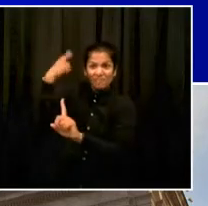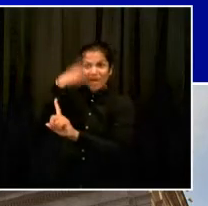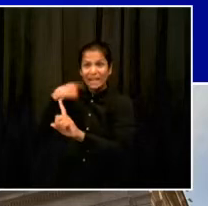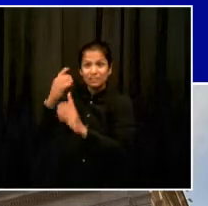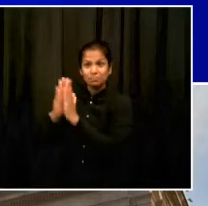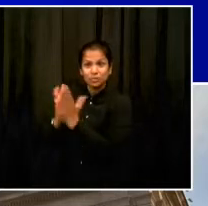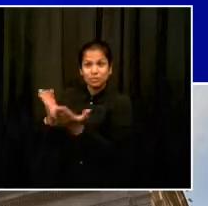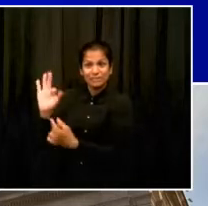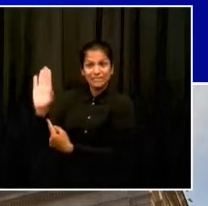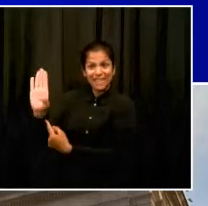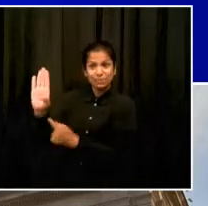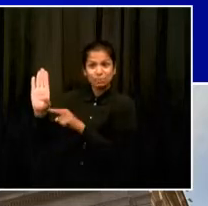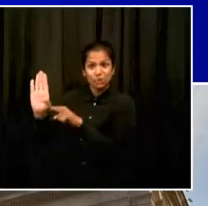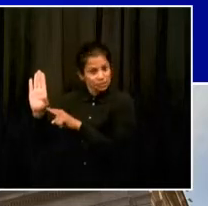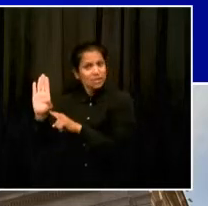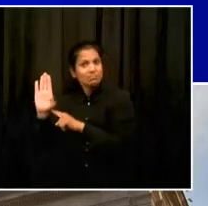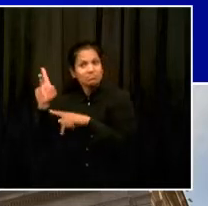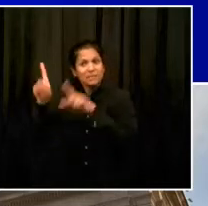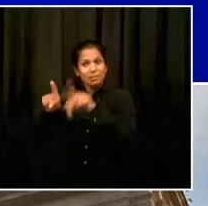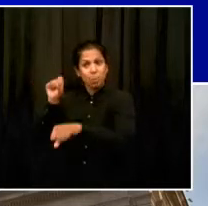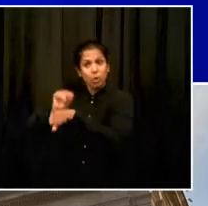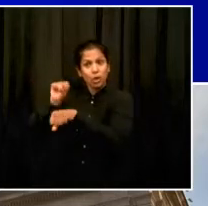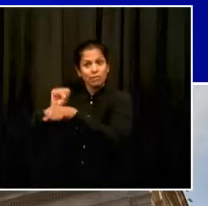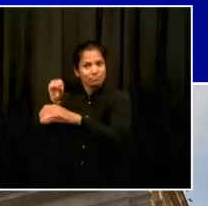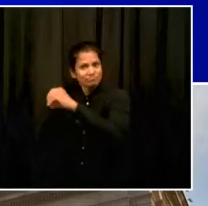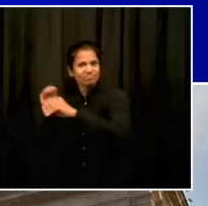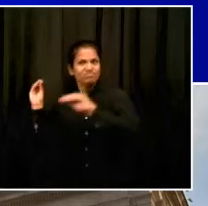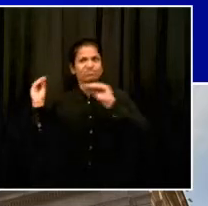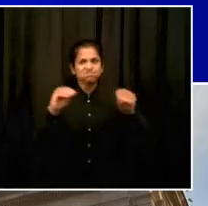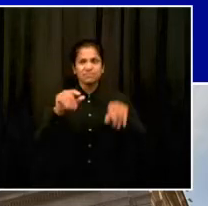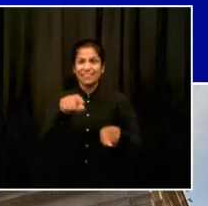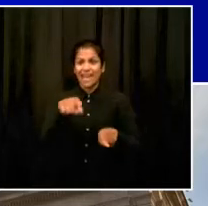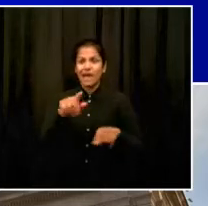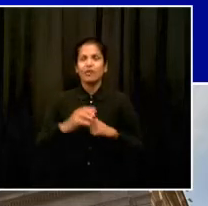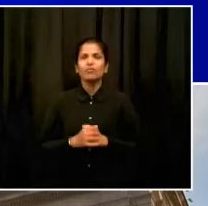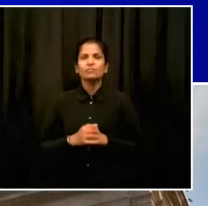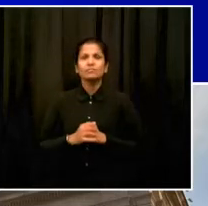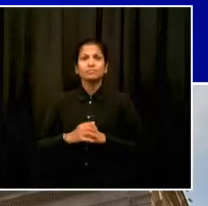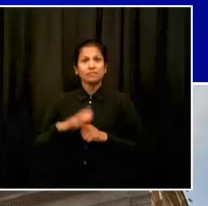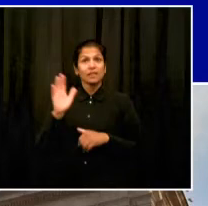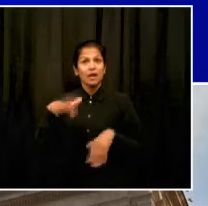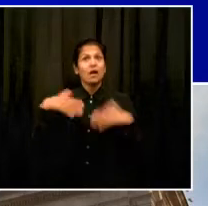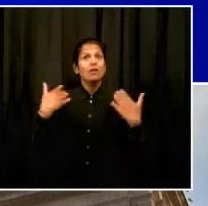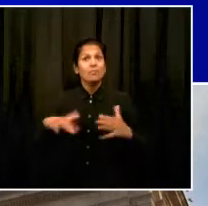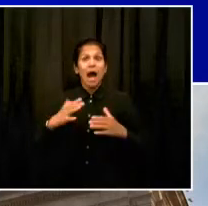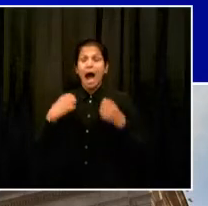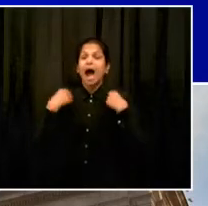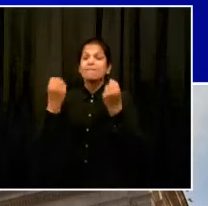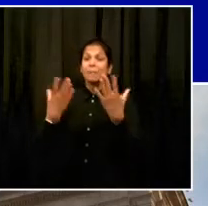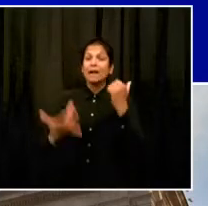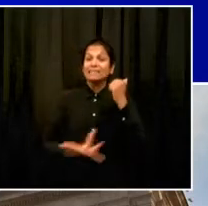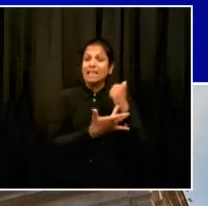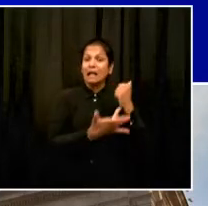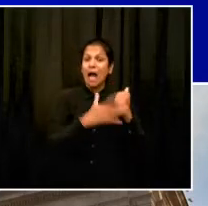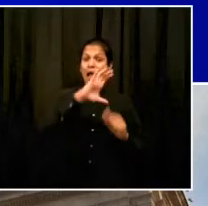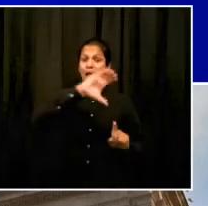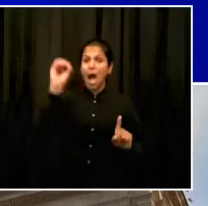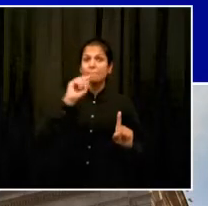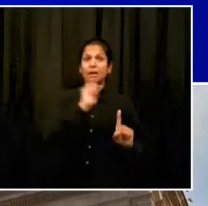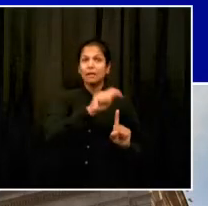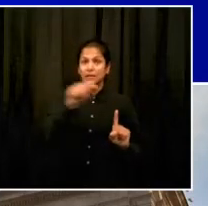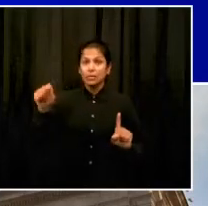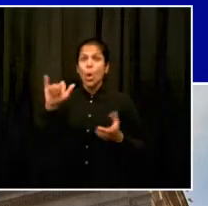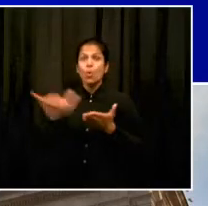tech ecosystem in New York City. A big part of our future, and what a vote of confidence in our future that Facebook has made this decision. This